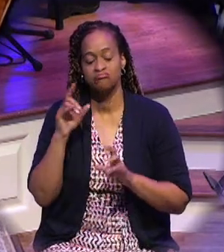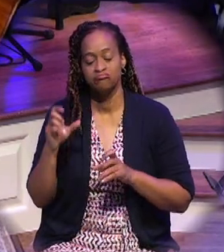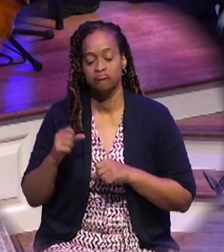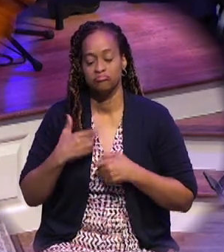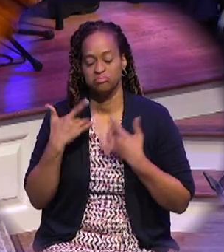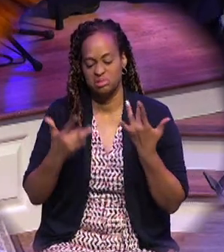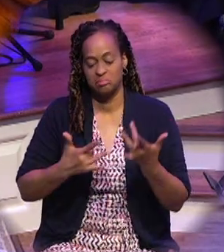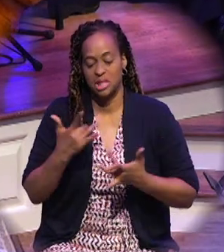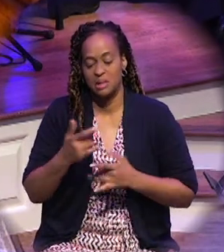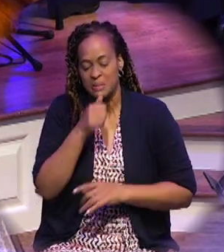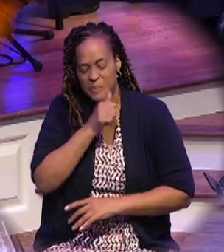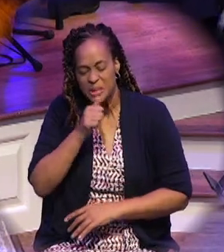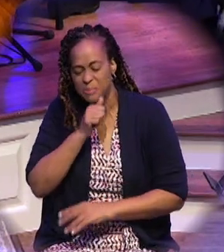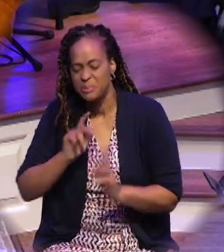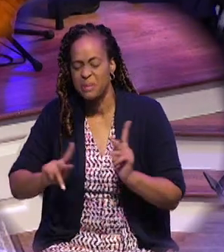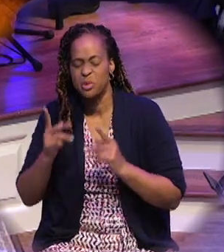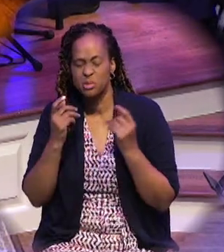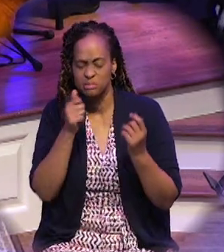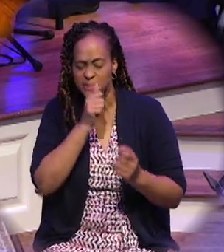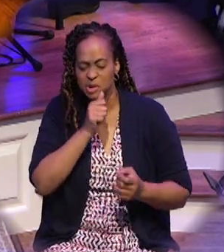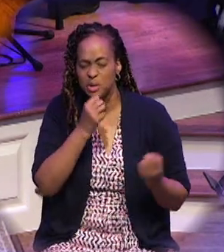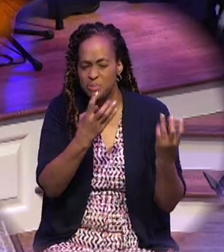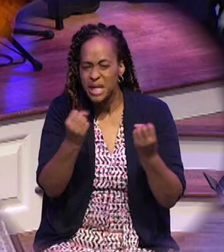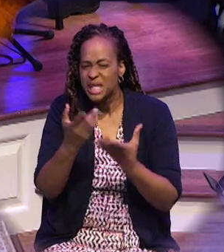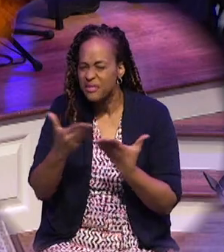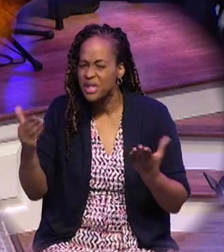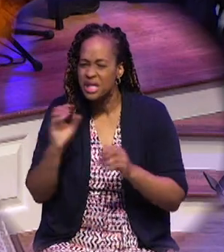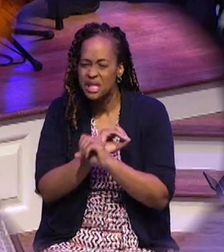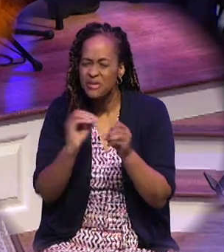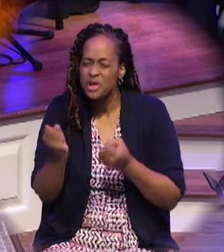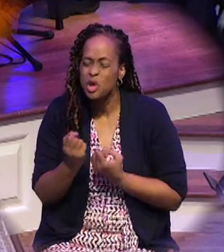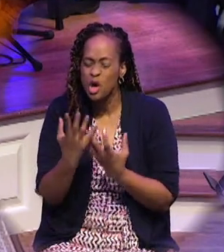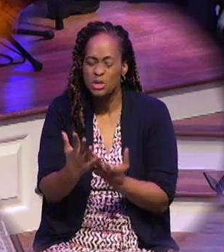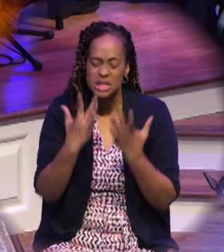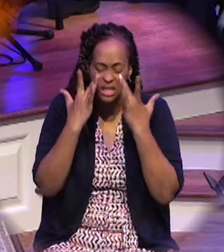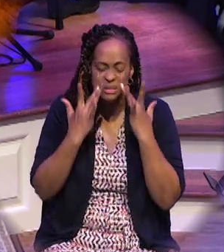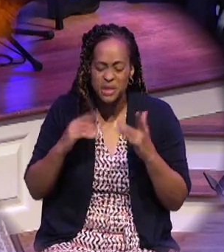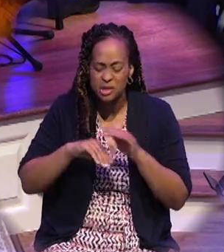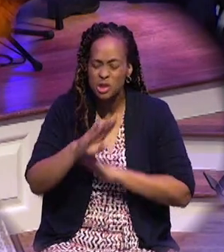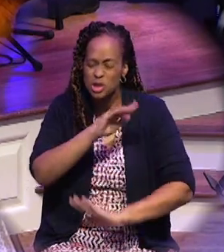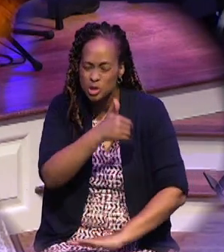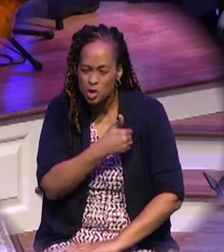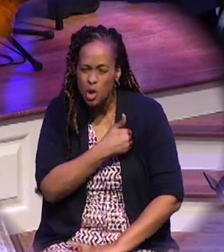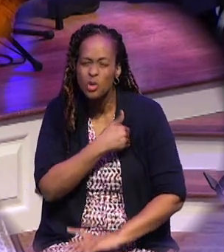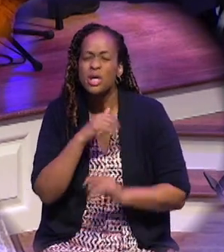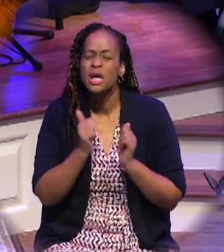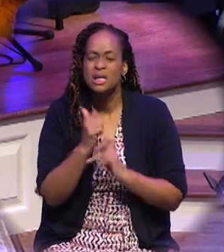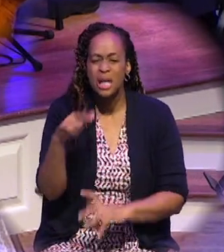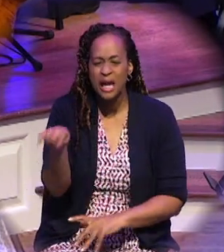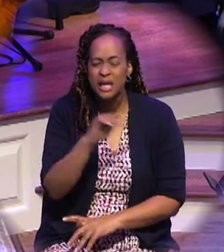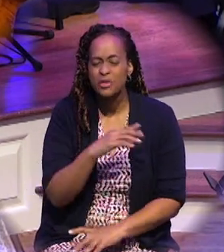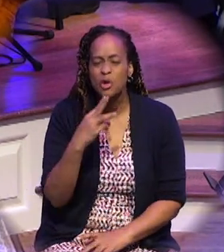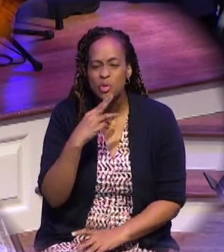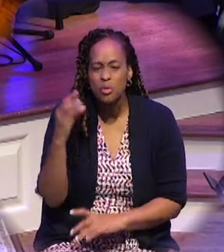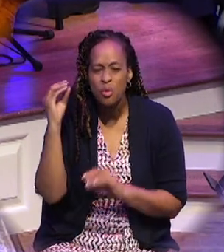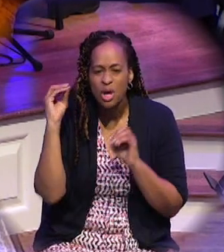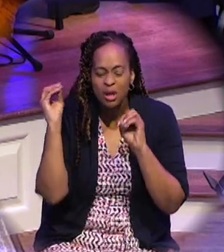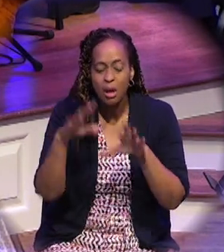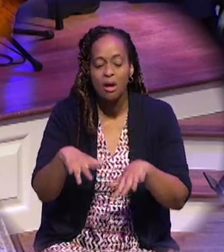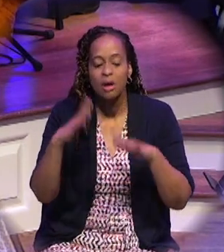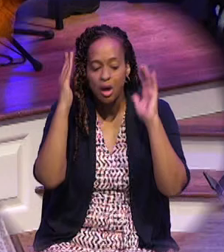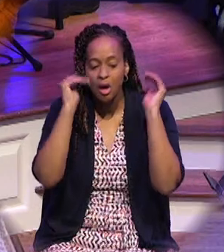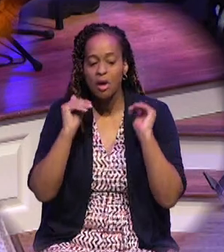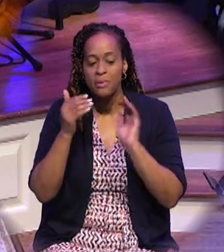can endure many things, but nothing can cause despair in our soul like someone throwing water on hope